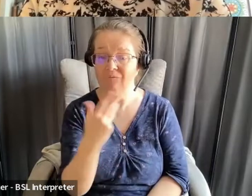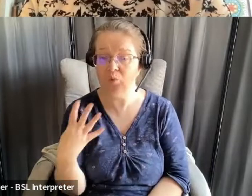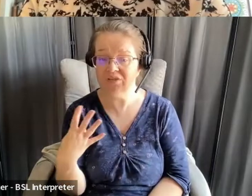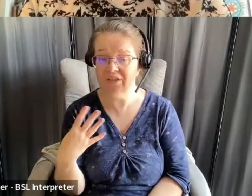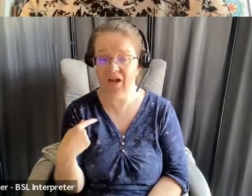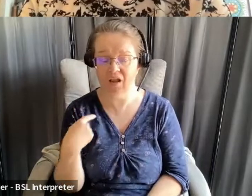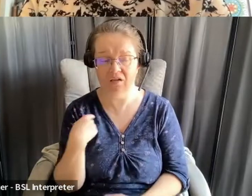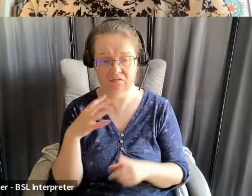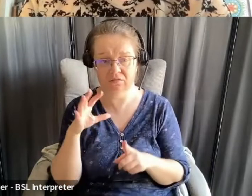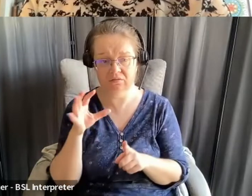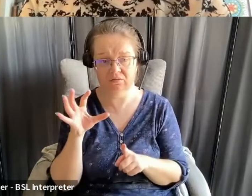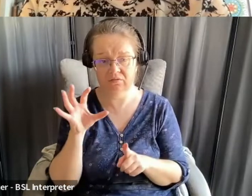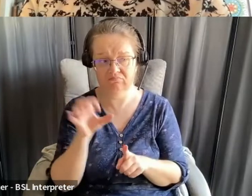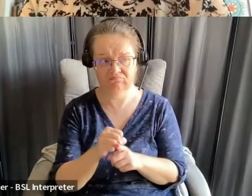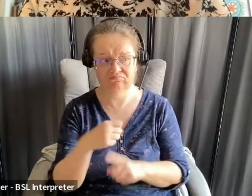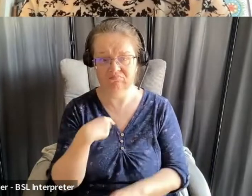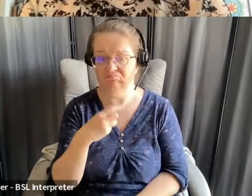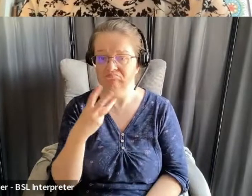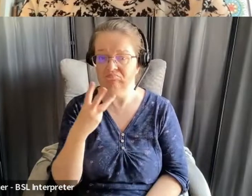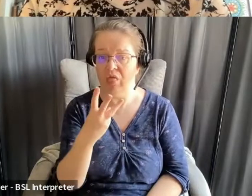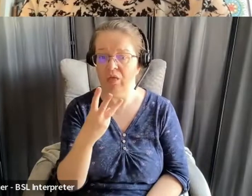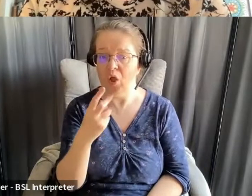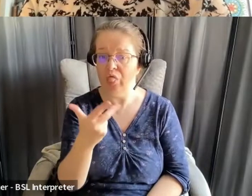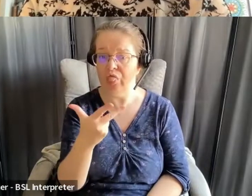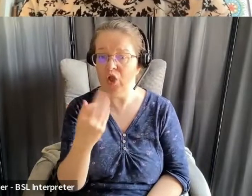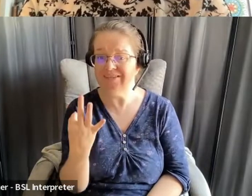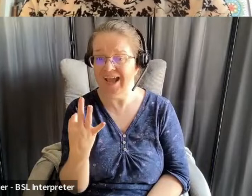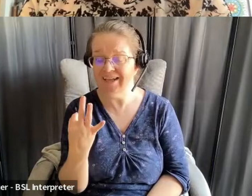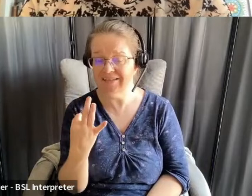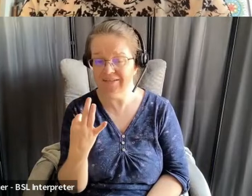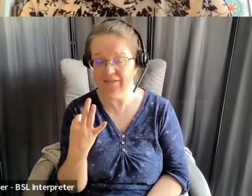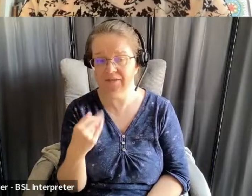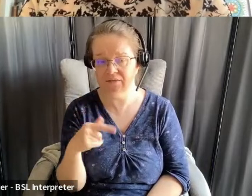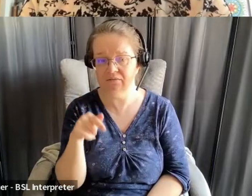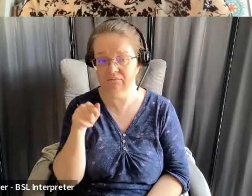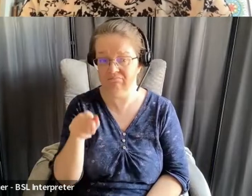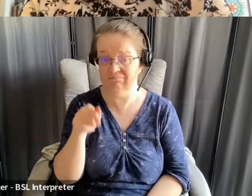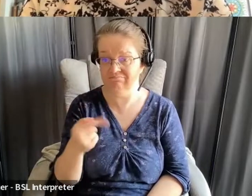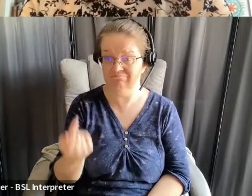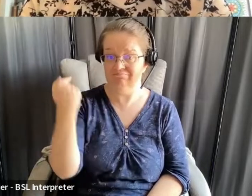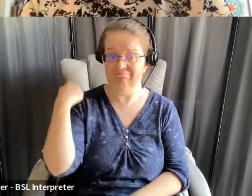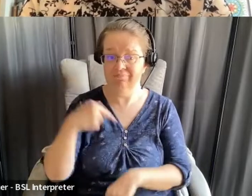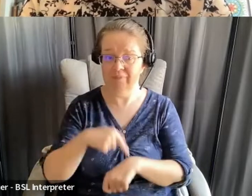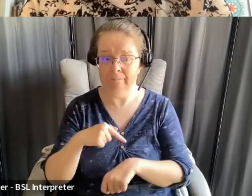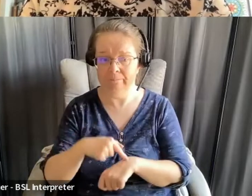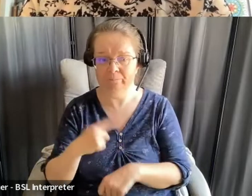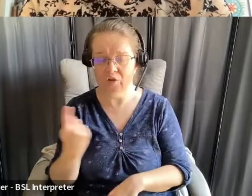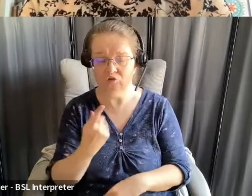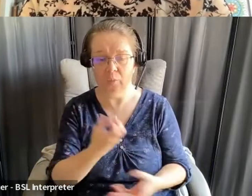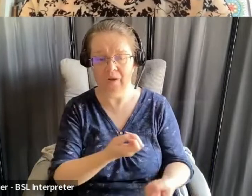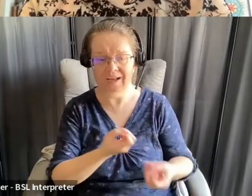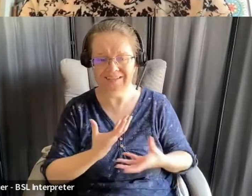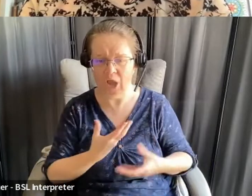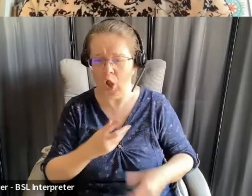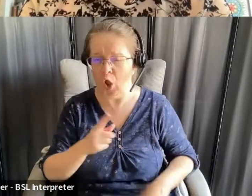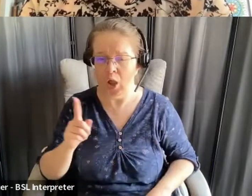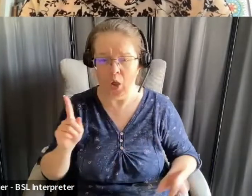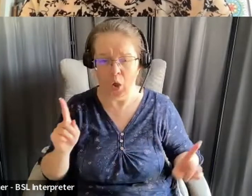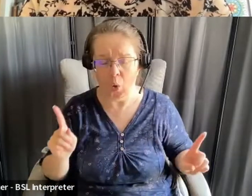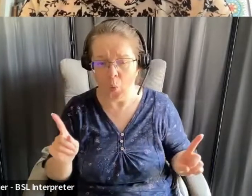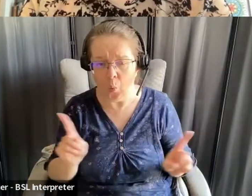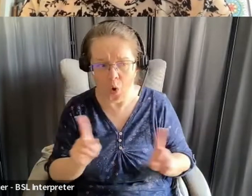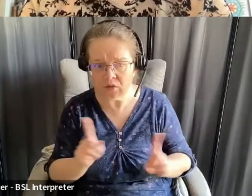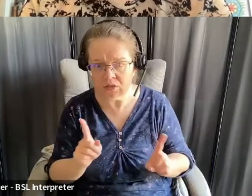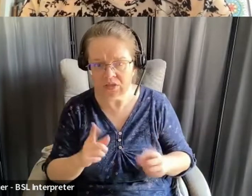my diagnosis when I was 38, and you know, that's the point when I actually had someone tell me what it is that accounts